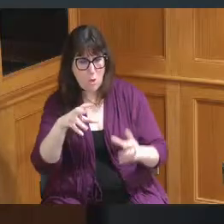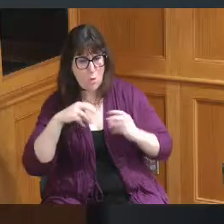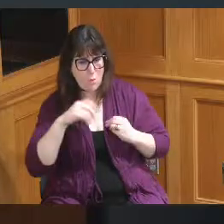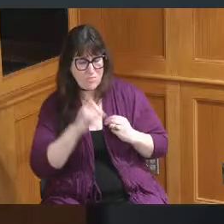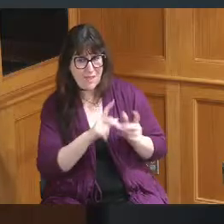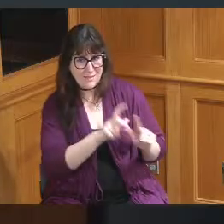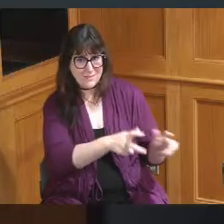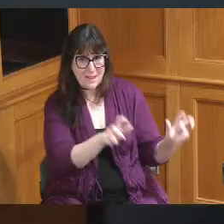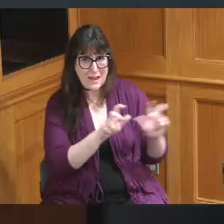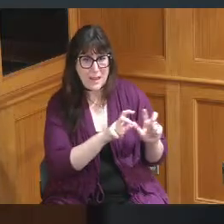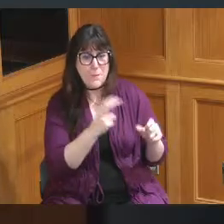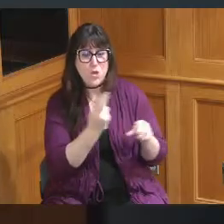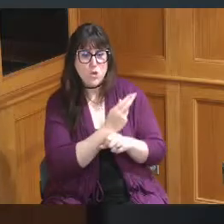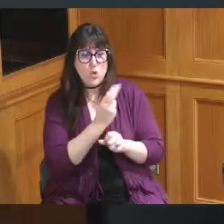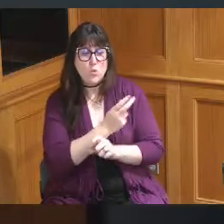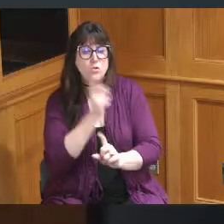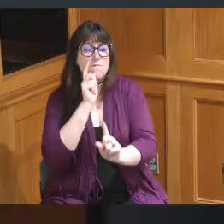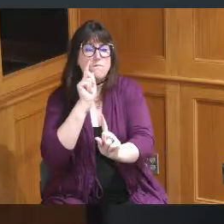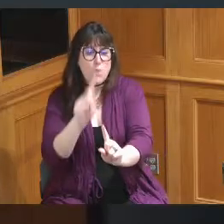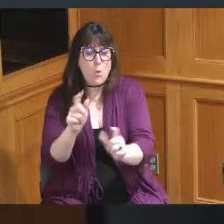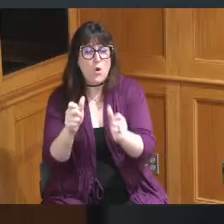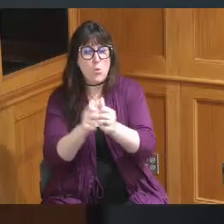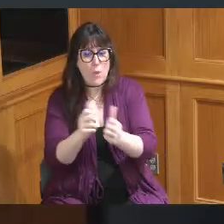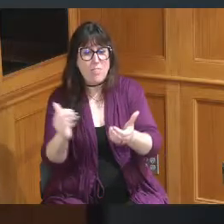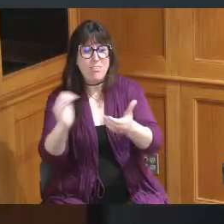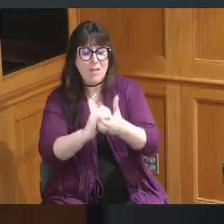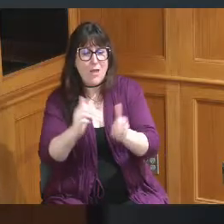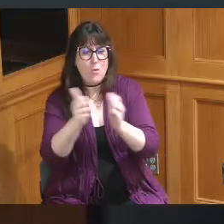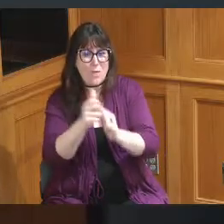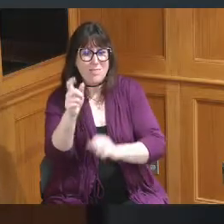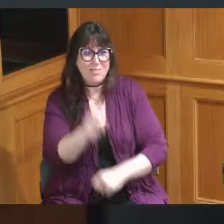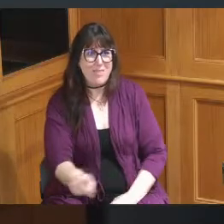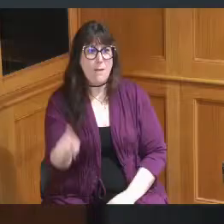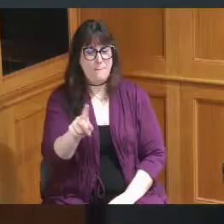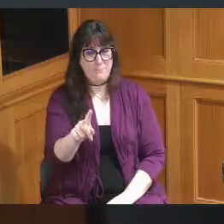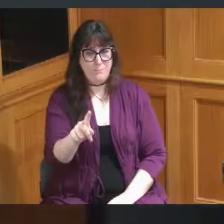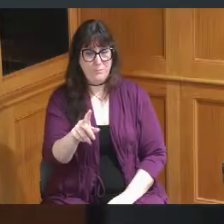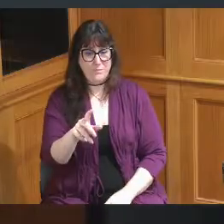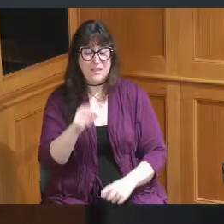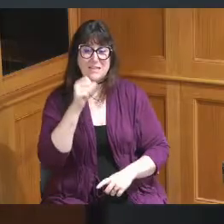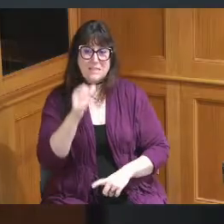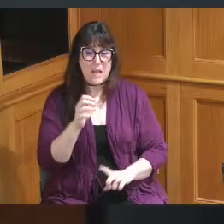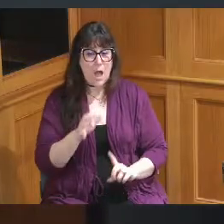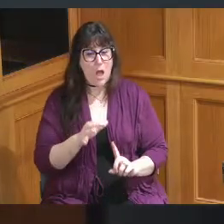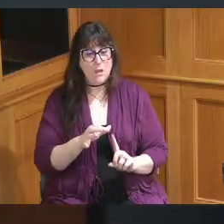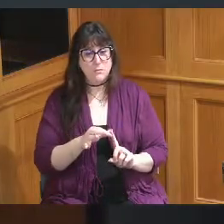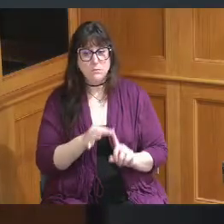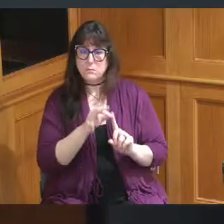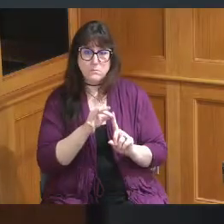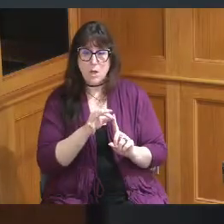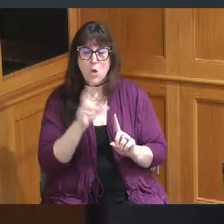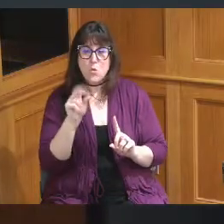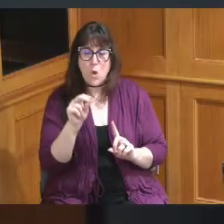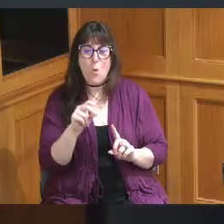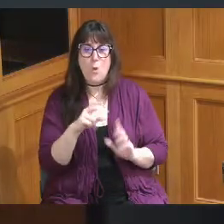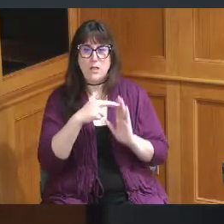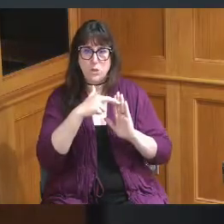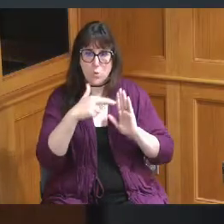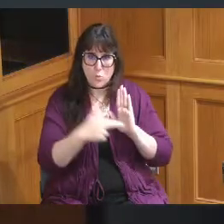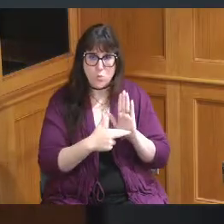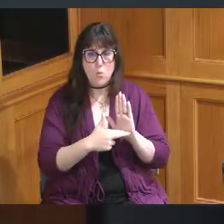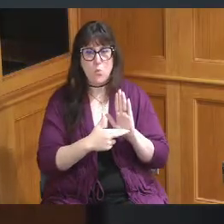used by them, for them, and with them. This will not be the exception, but it will be the rule. And the county, as we said,